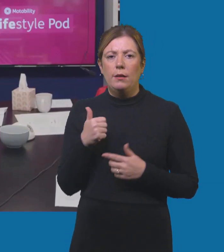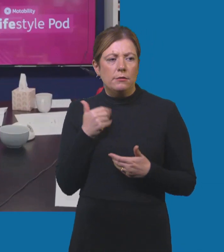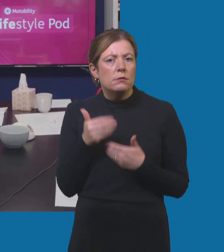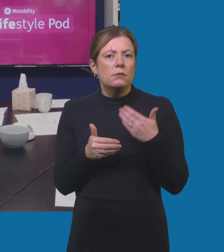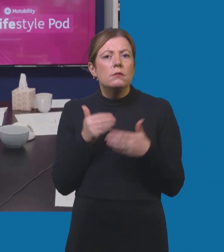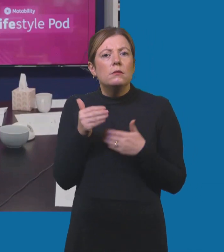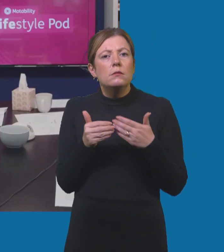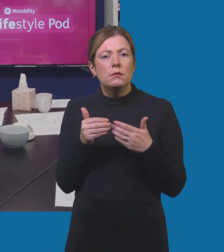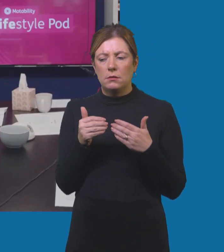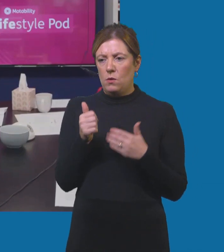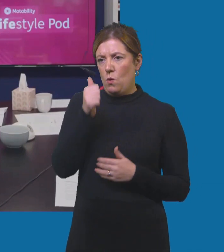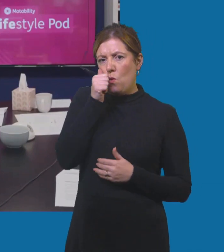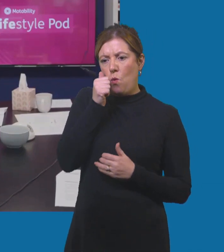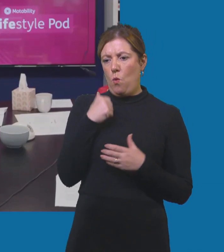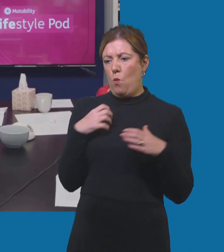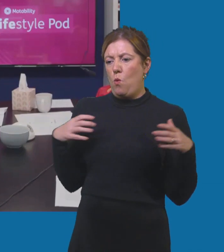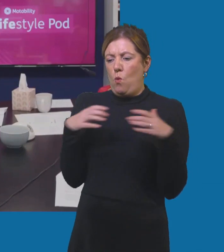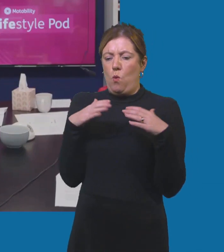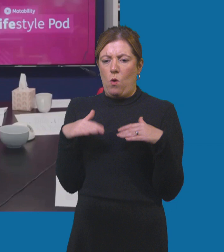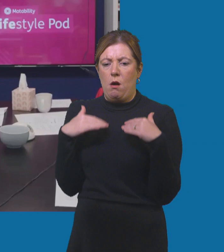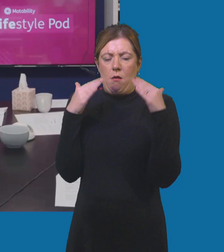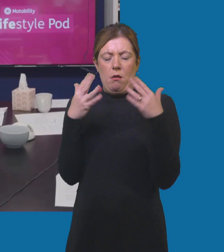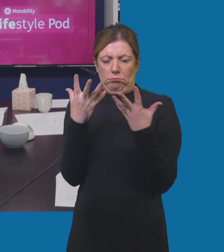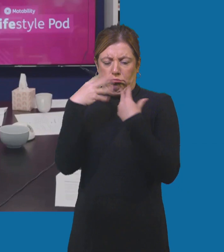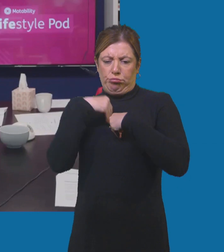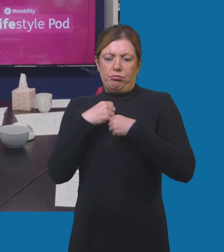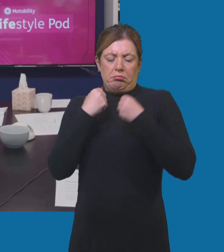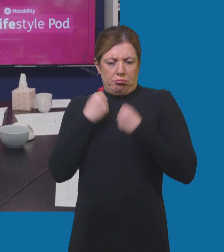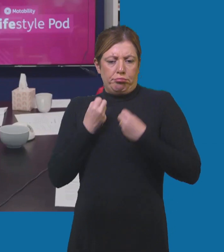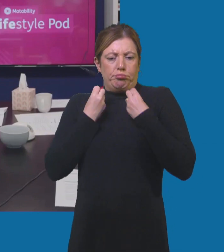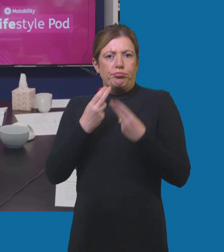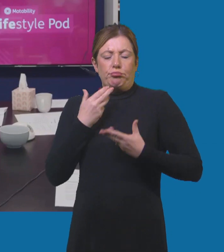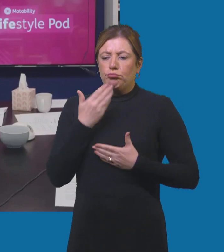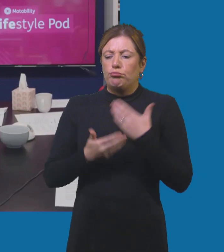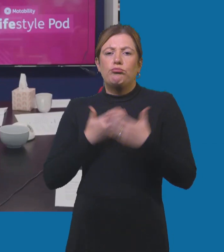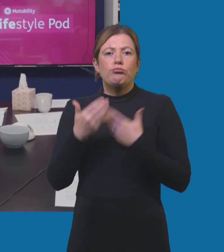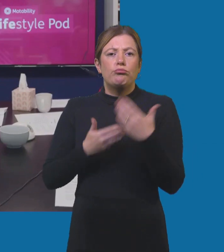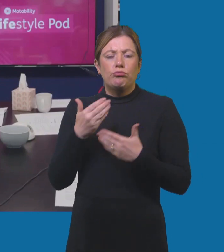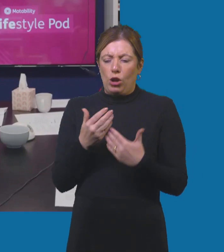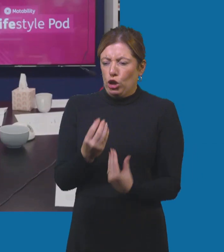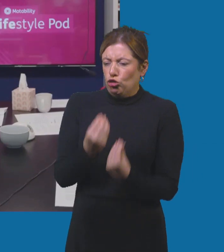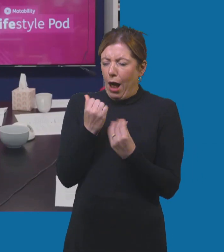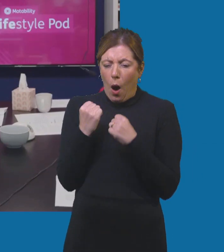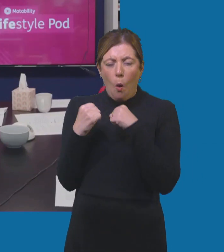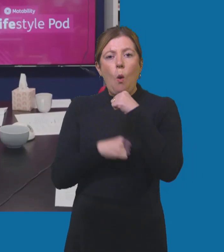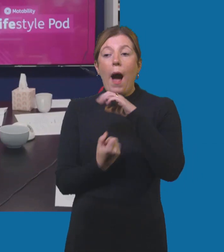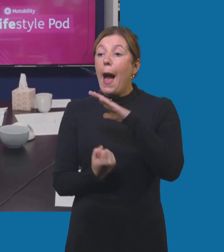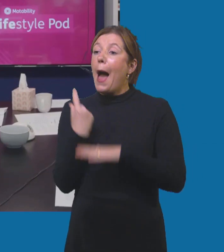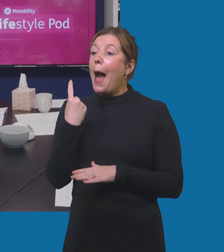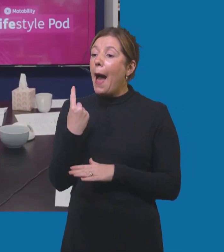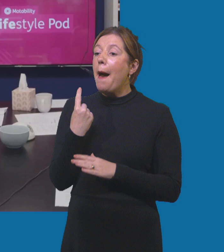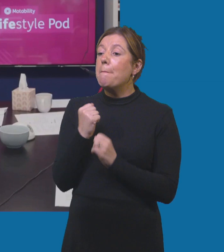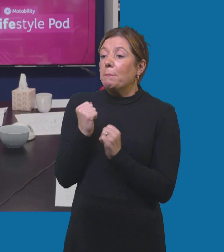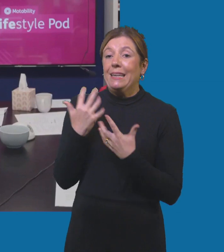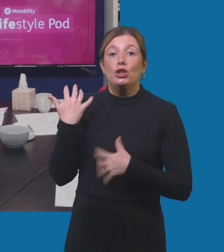to live up to the standards that are ingrained in us when we go through that grueling training. When I was injured, obviously, you know, I'm not